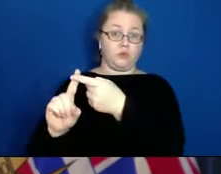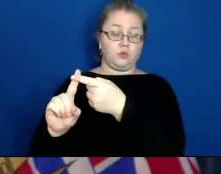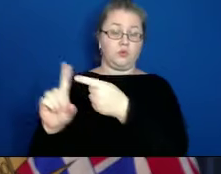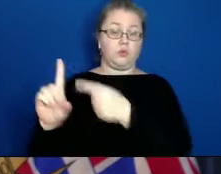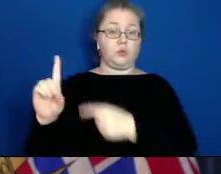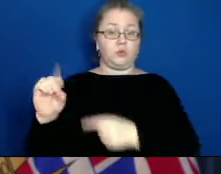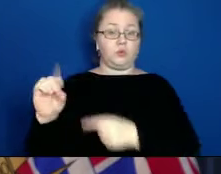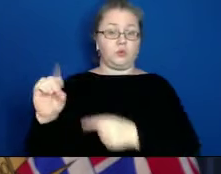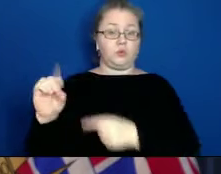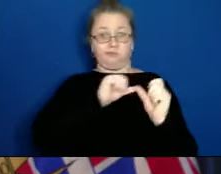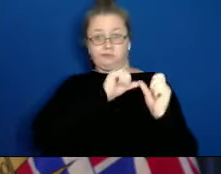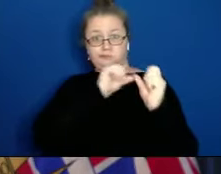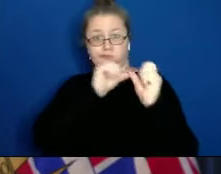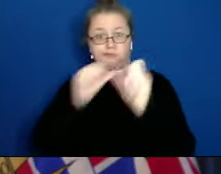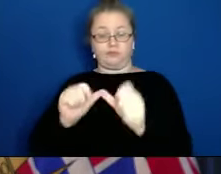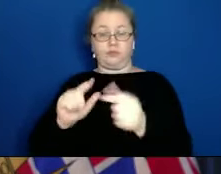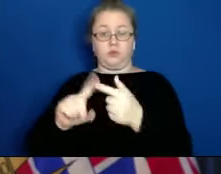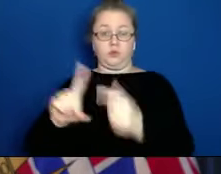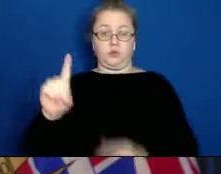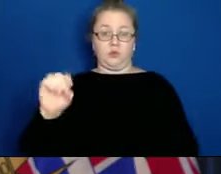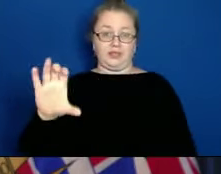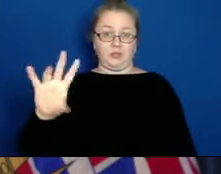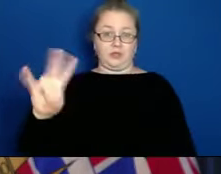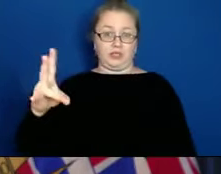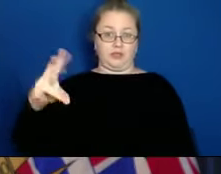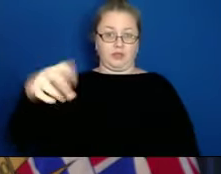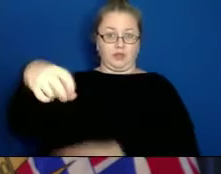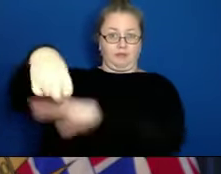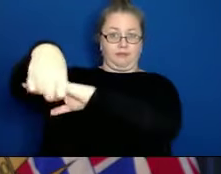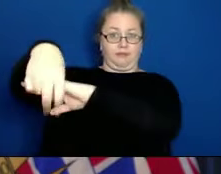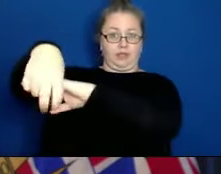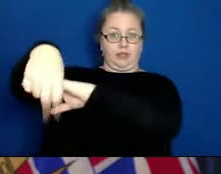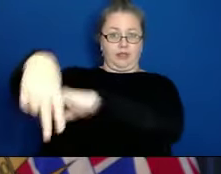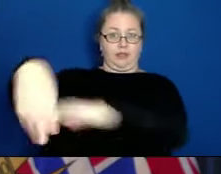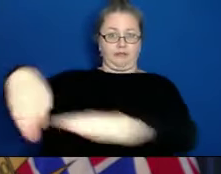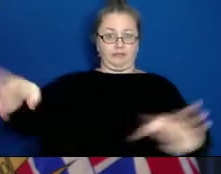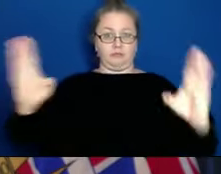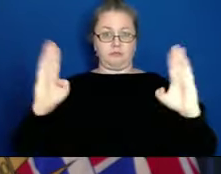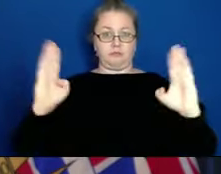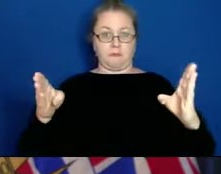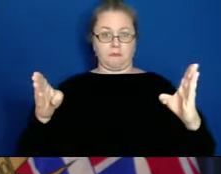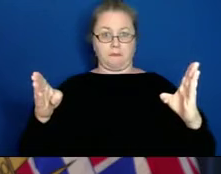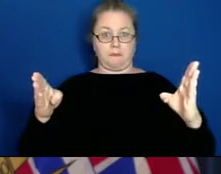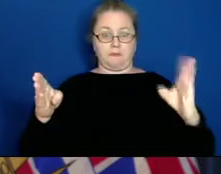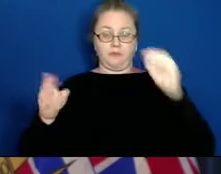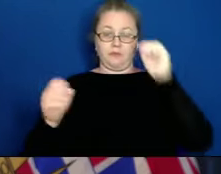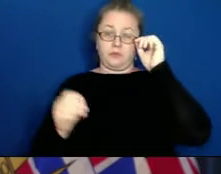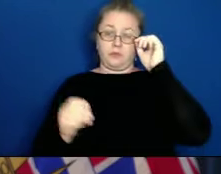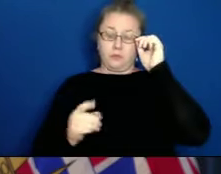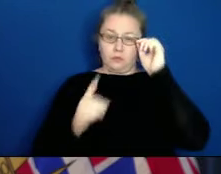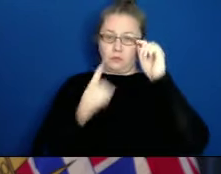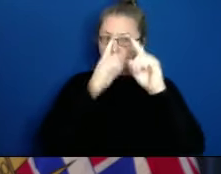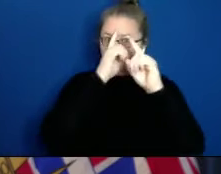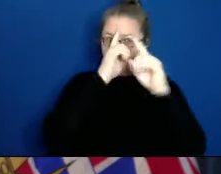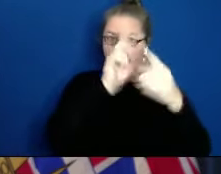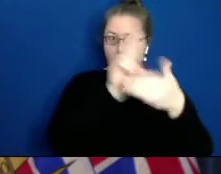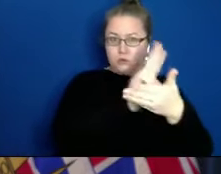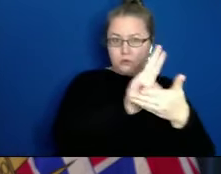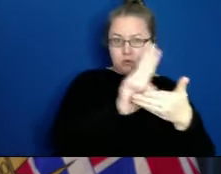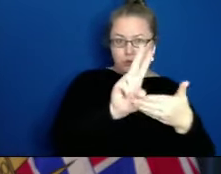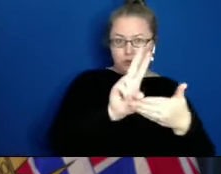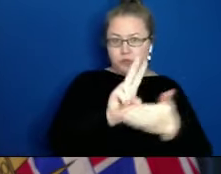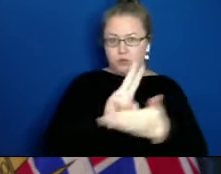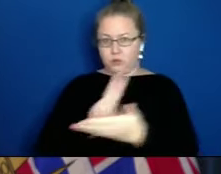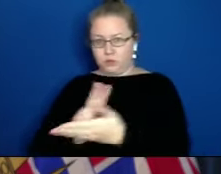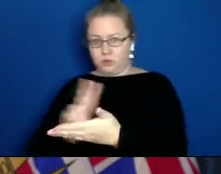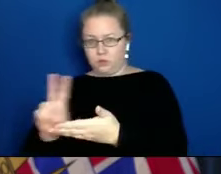starting with a 2-week at midnight. We want to ensure we get through 1 to 2 incubation periods, and we will